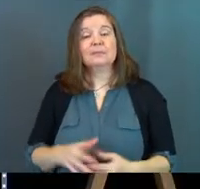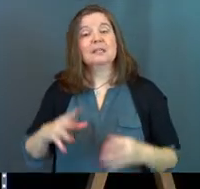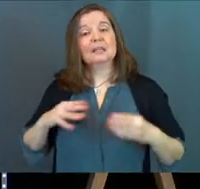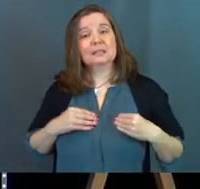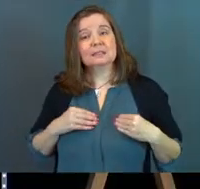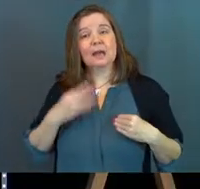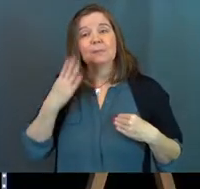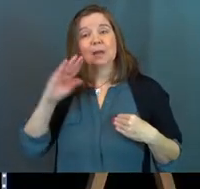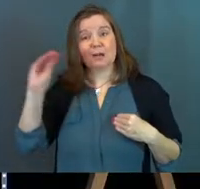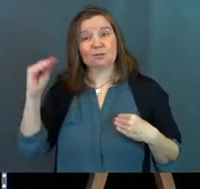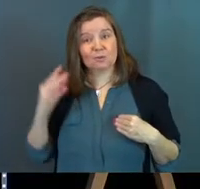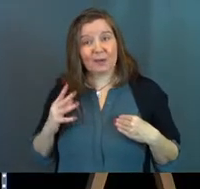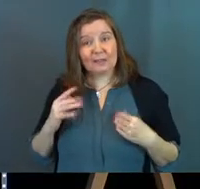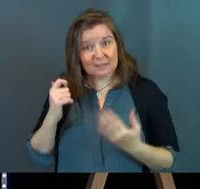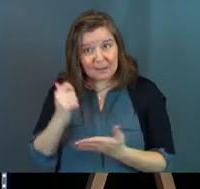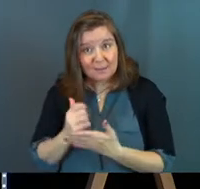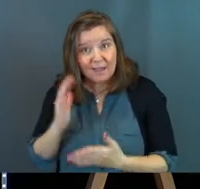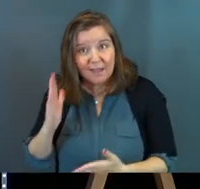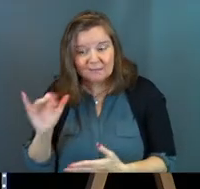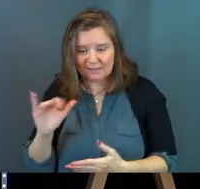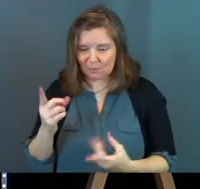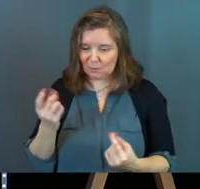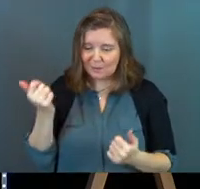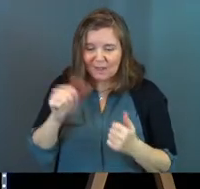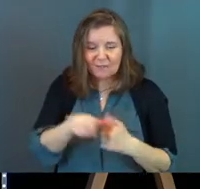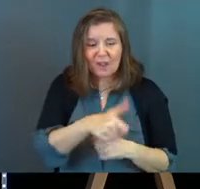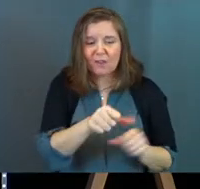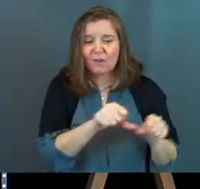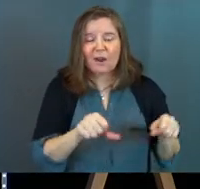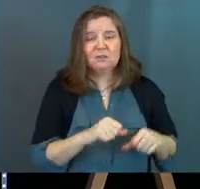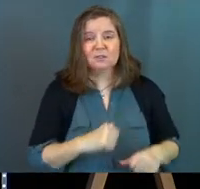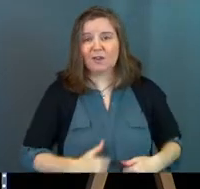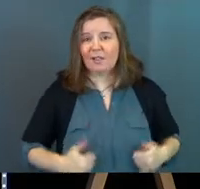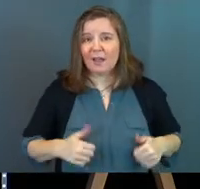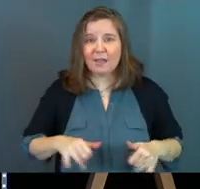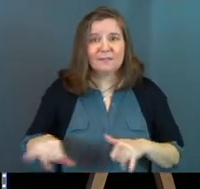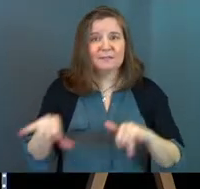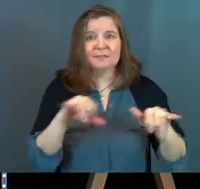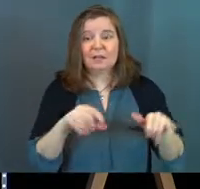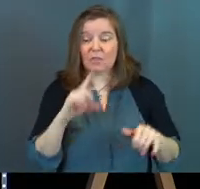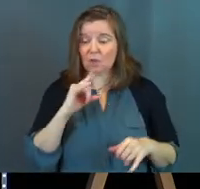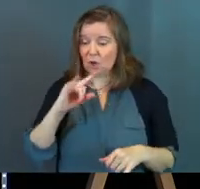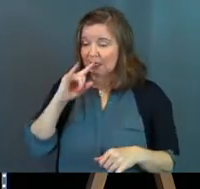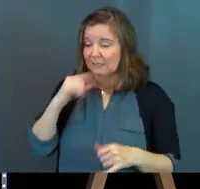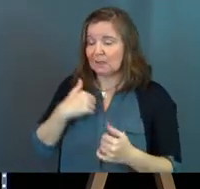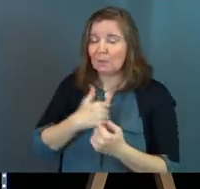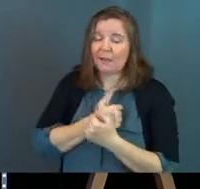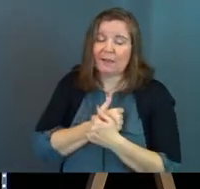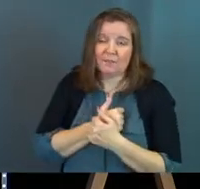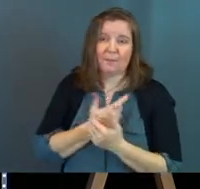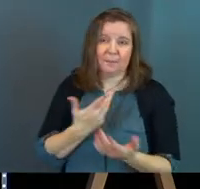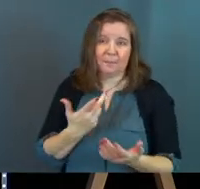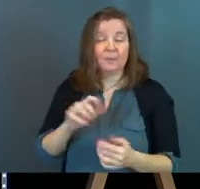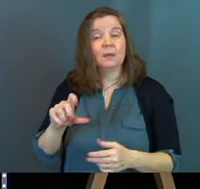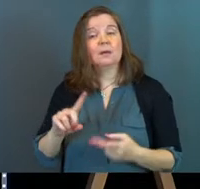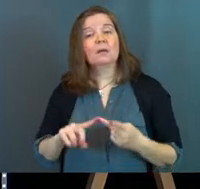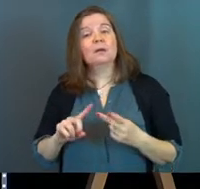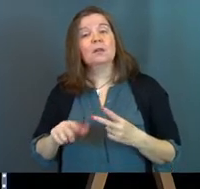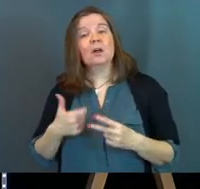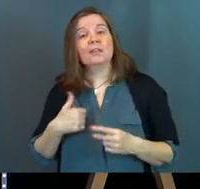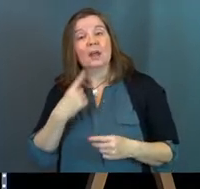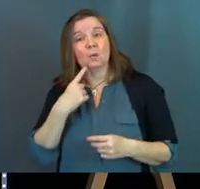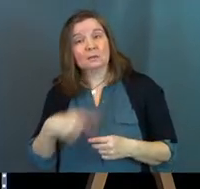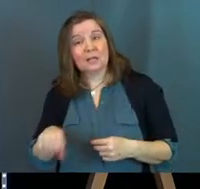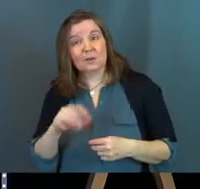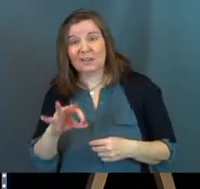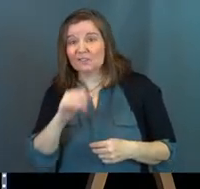Accept God's grace. Amen? Amen? Just like we do in every other area of our life. And there are kids and we love them. The other thing I would tell